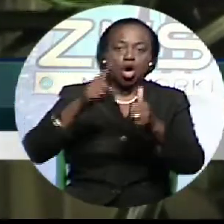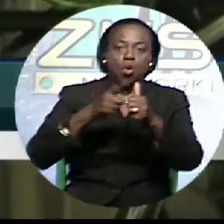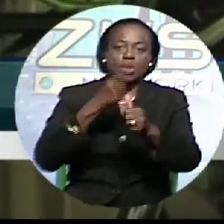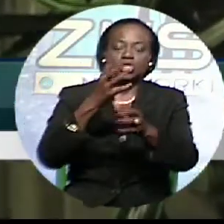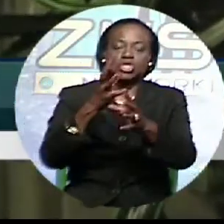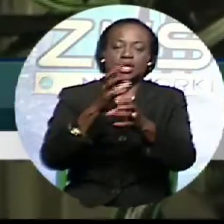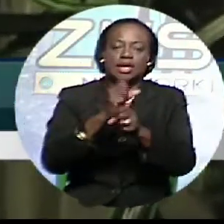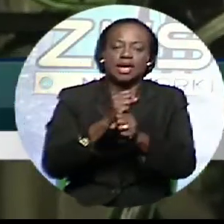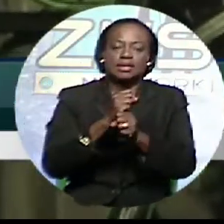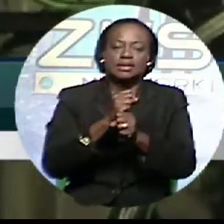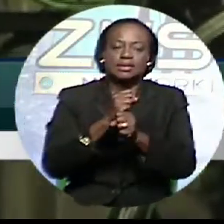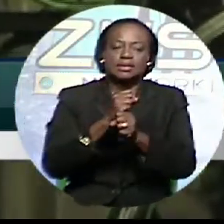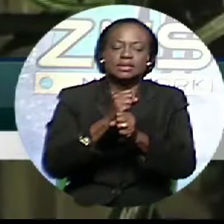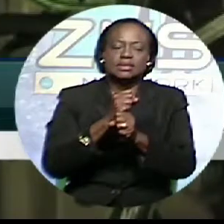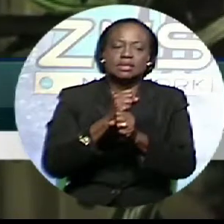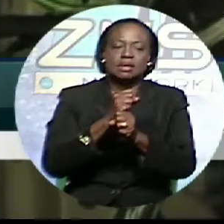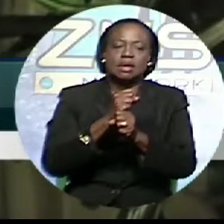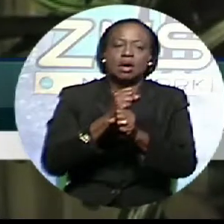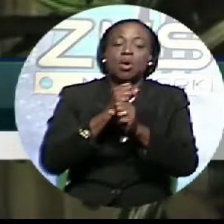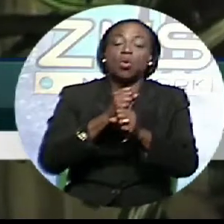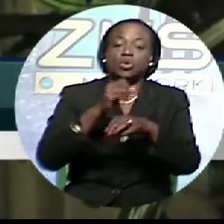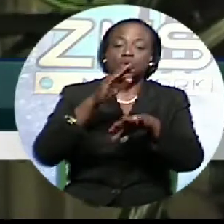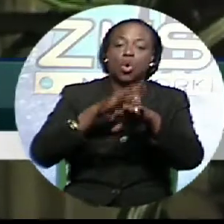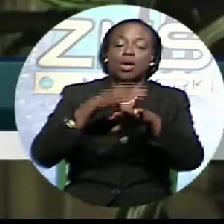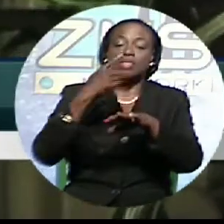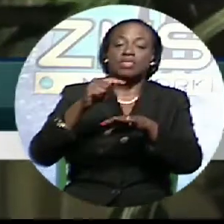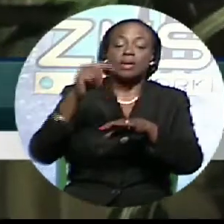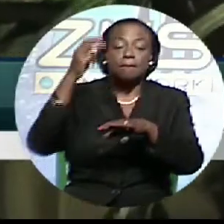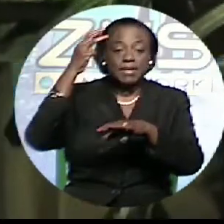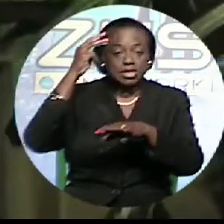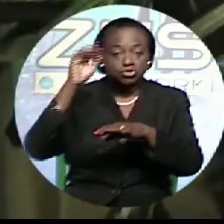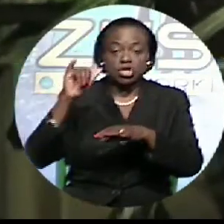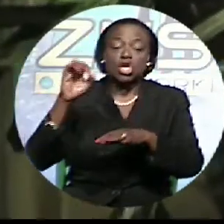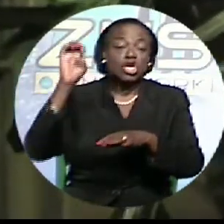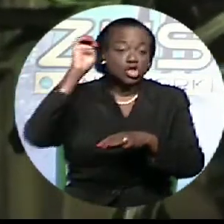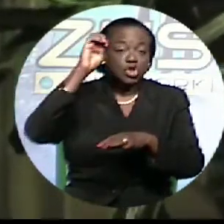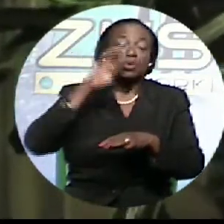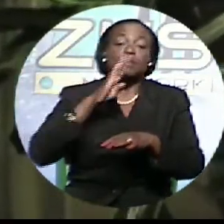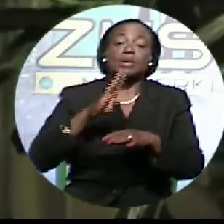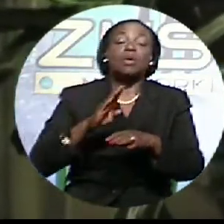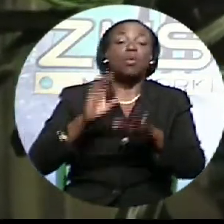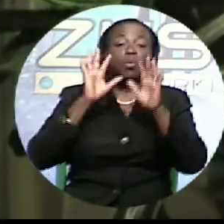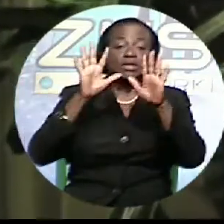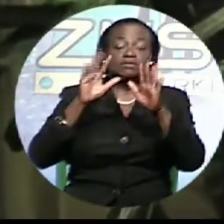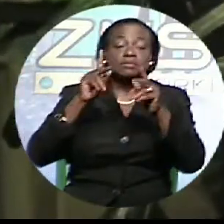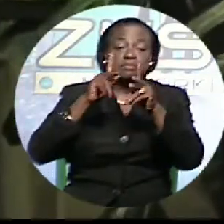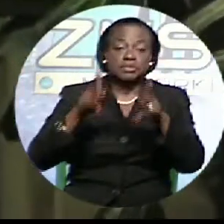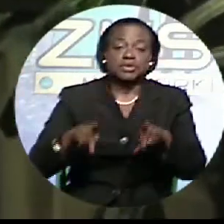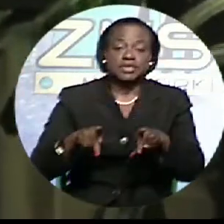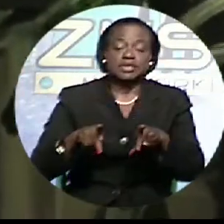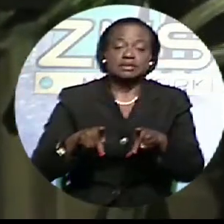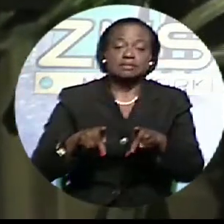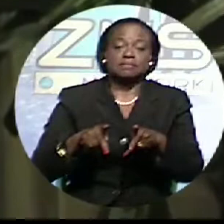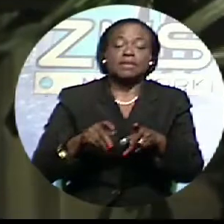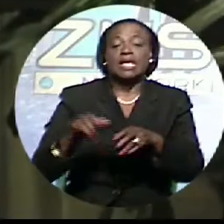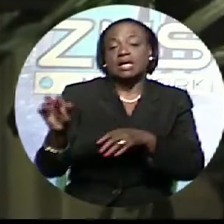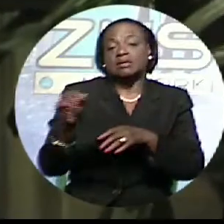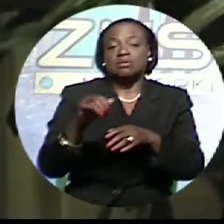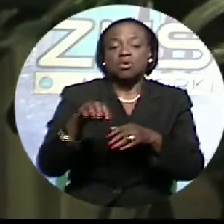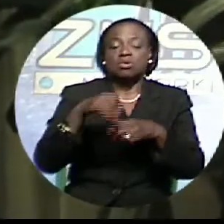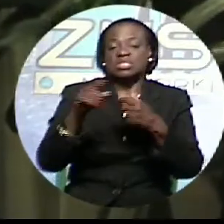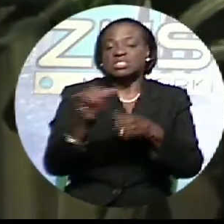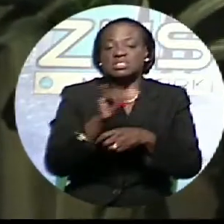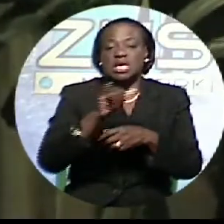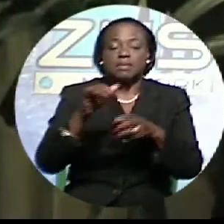a hold of the ministry, she's going to be a very dynamic participant, similar to Ryan Pinder, and therefore she's